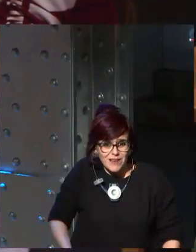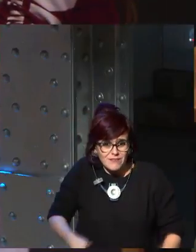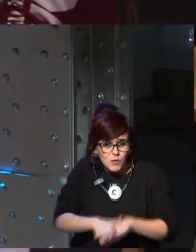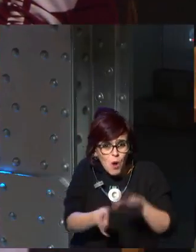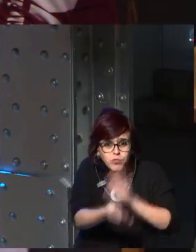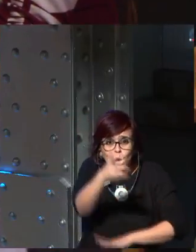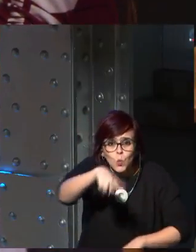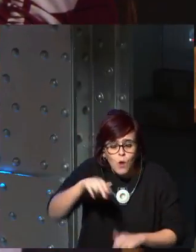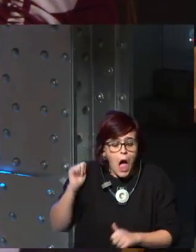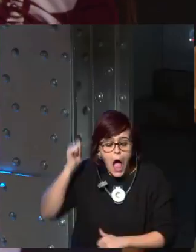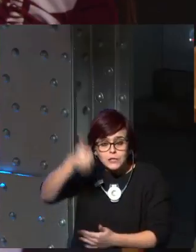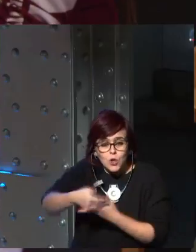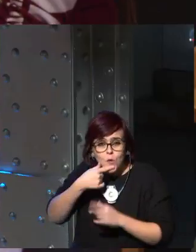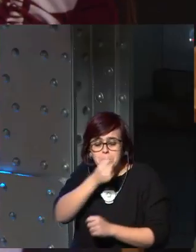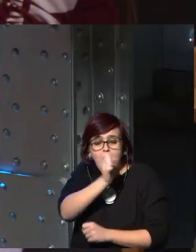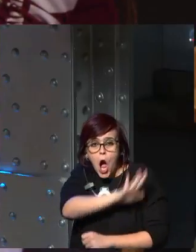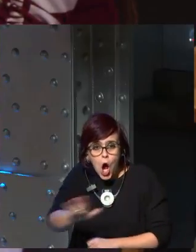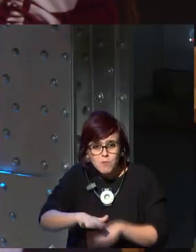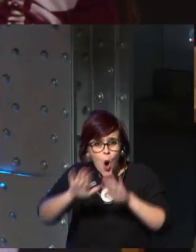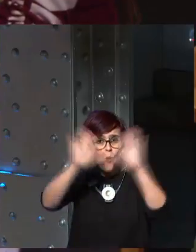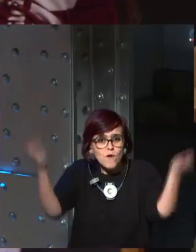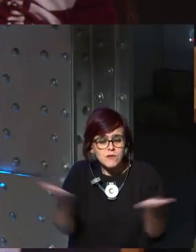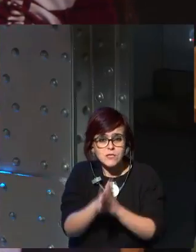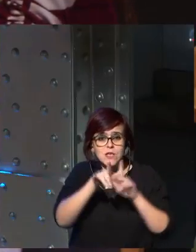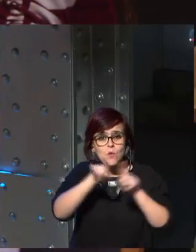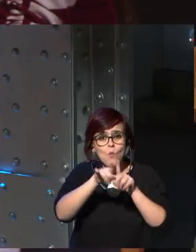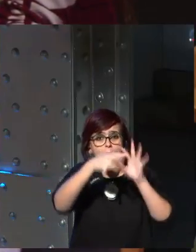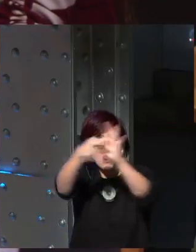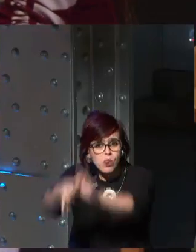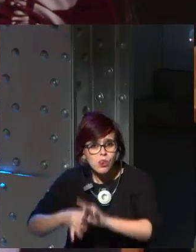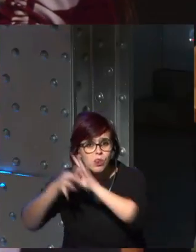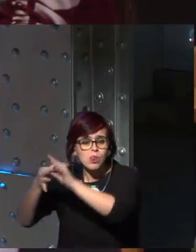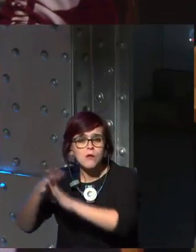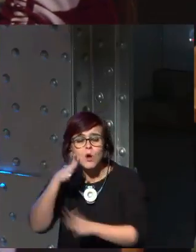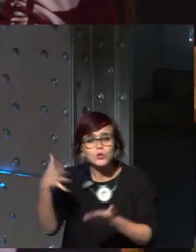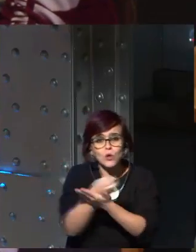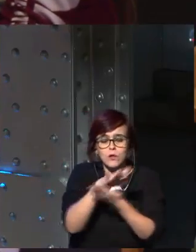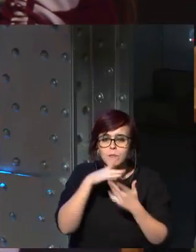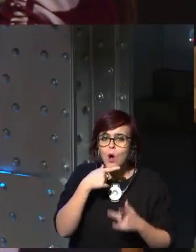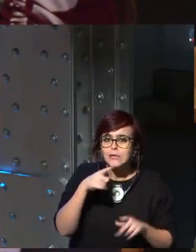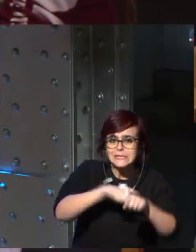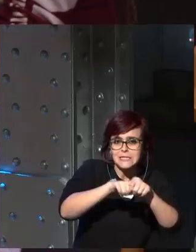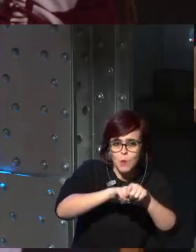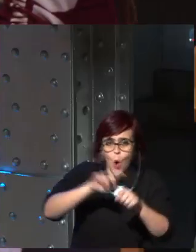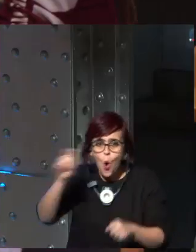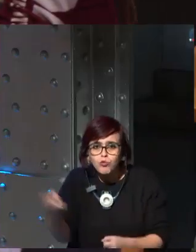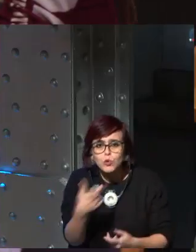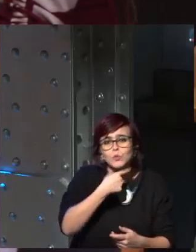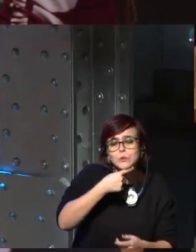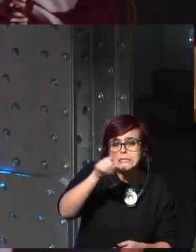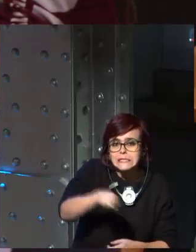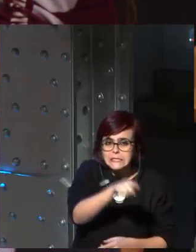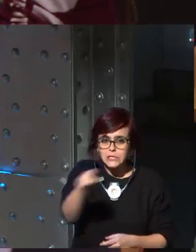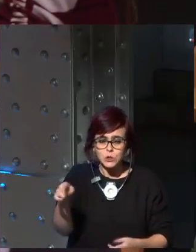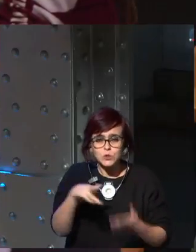ever made by man. Because we're talking about something truly universal. It brings us all together. Everyone